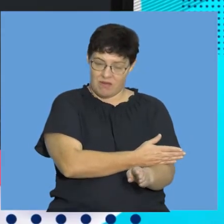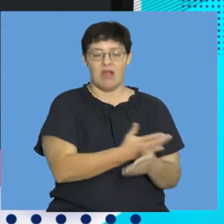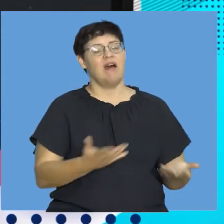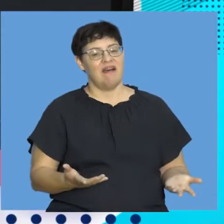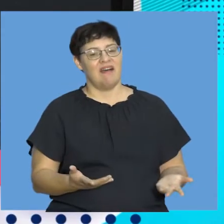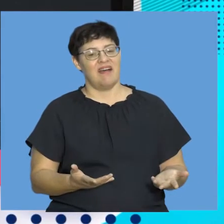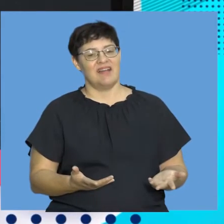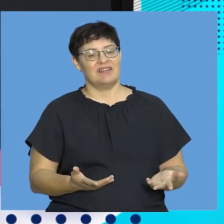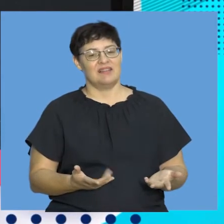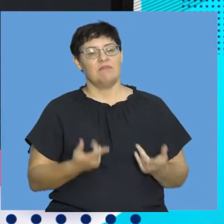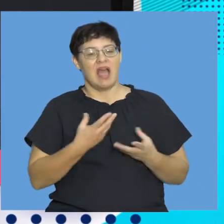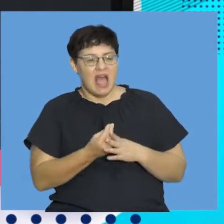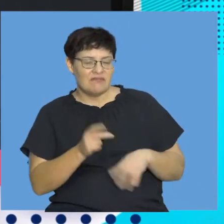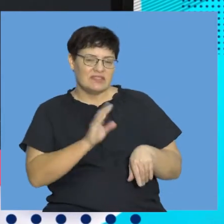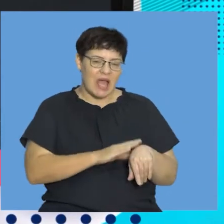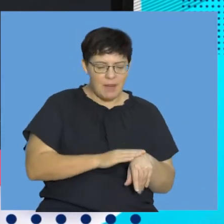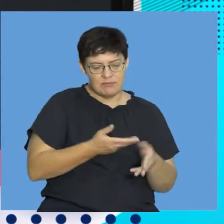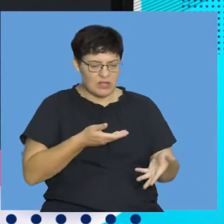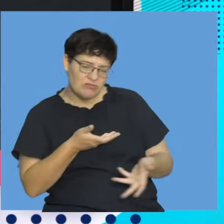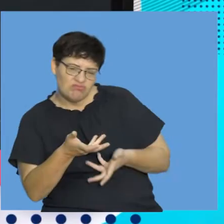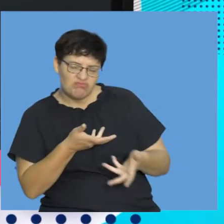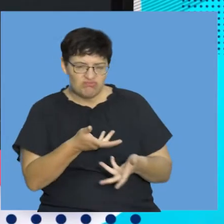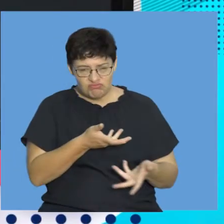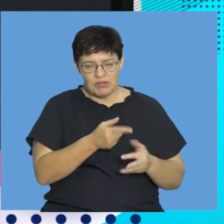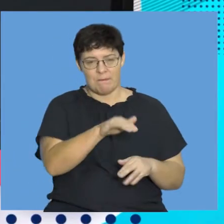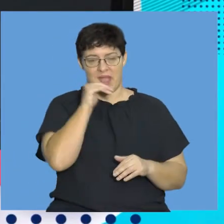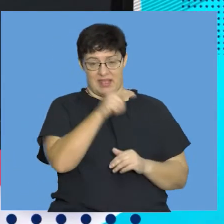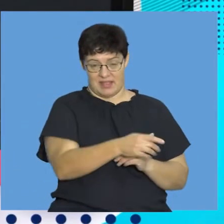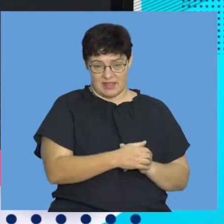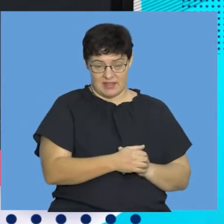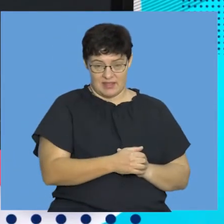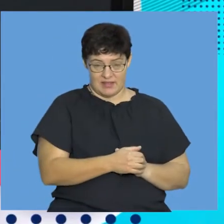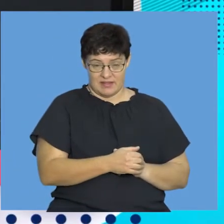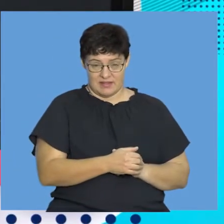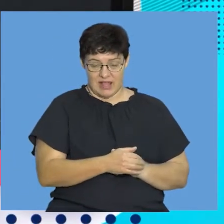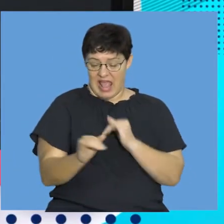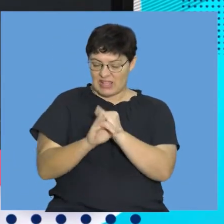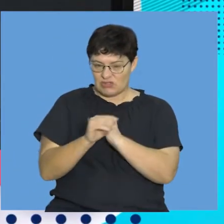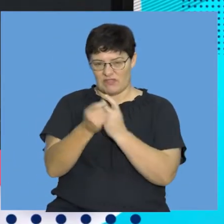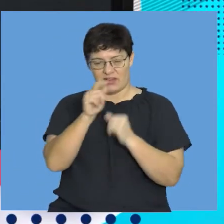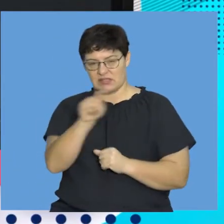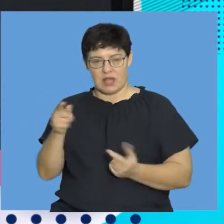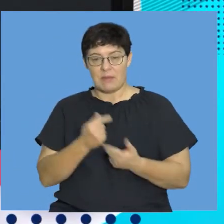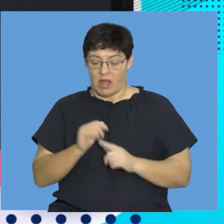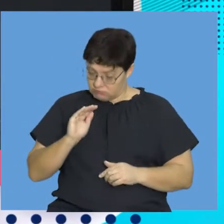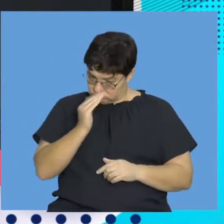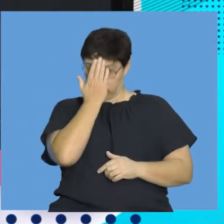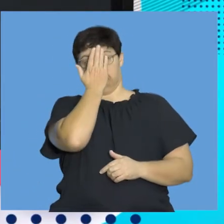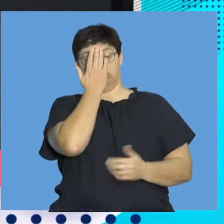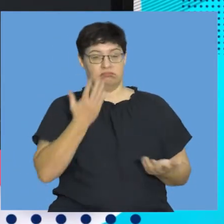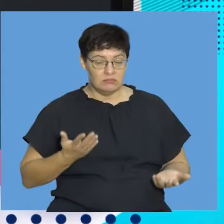plan in advance, then obviously you have sometimes to negotiate with the banks and the